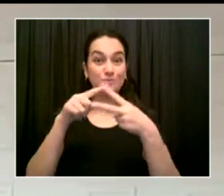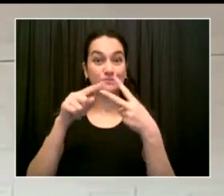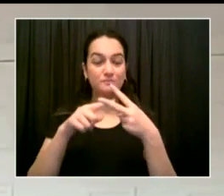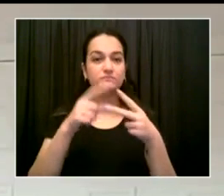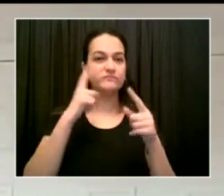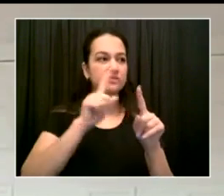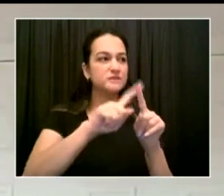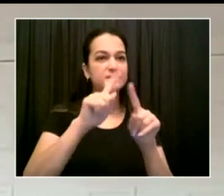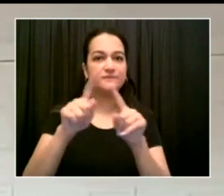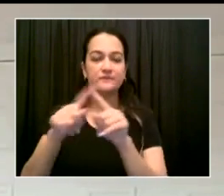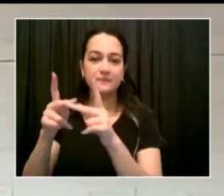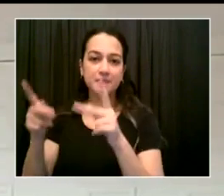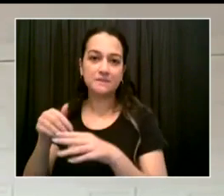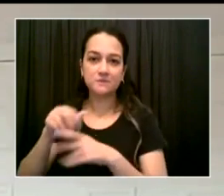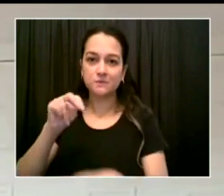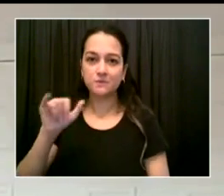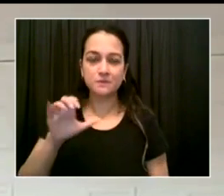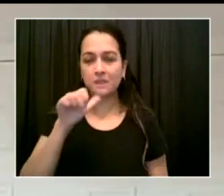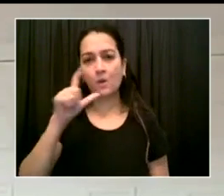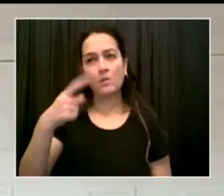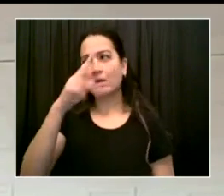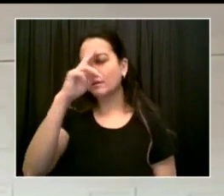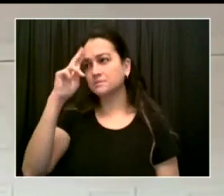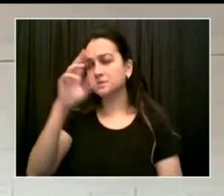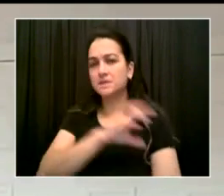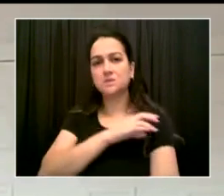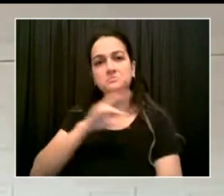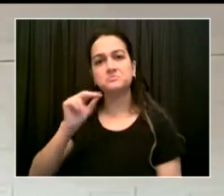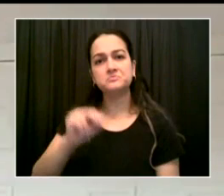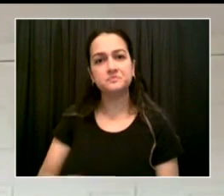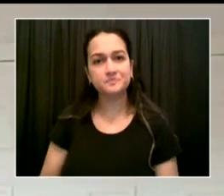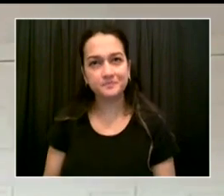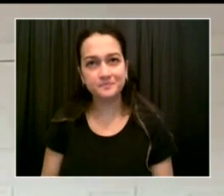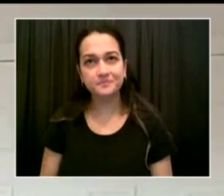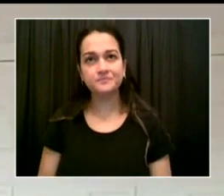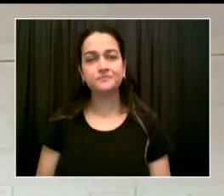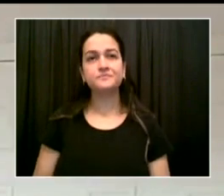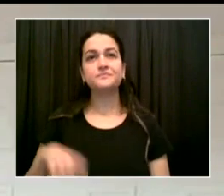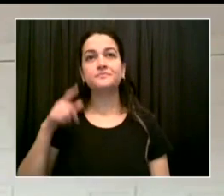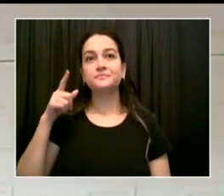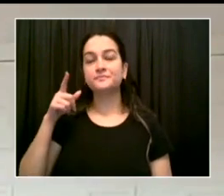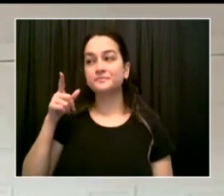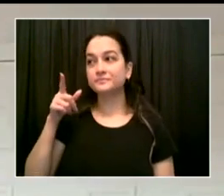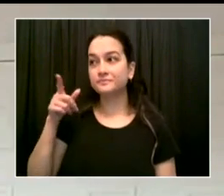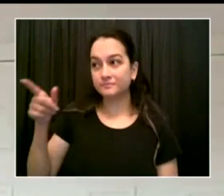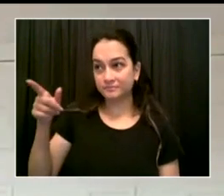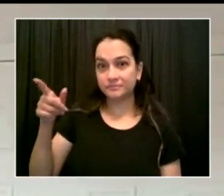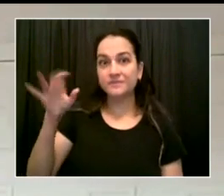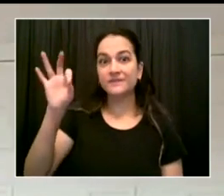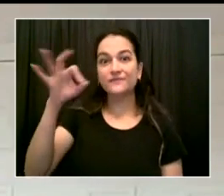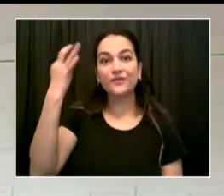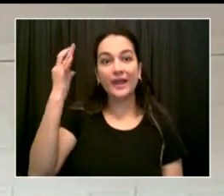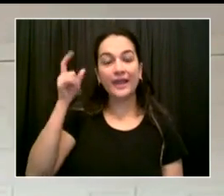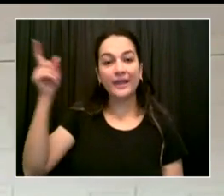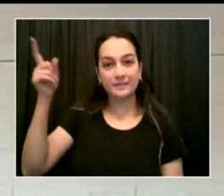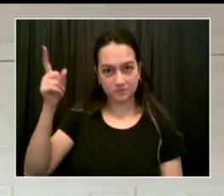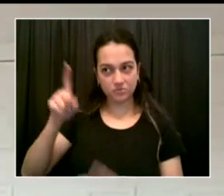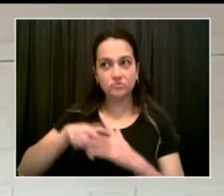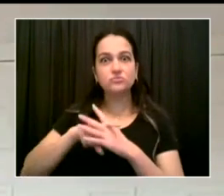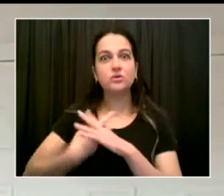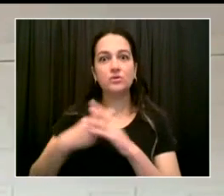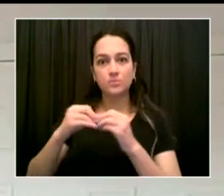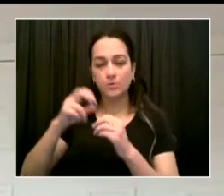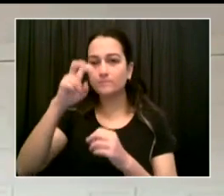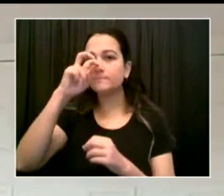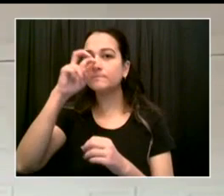country and even in countries like France have resulted in a dramatic uptick in vaccinations. And that is just what we need right now. And